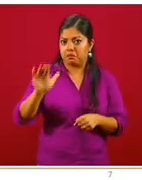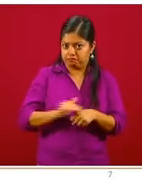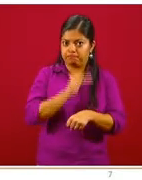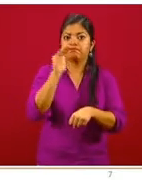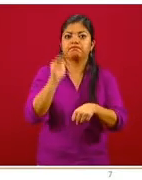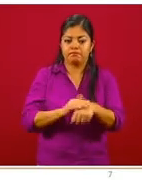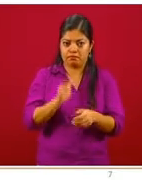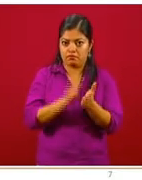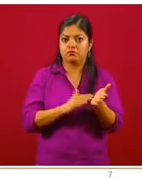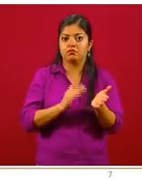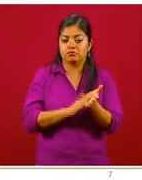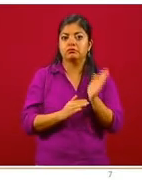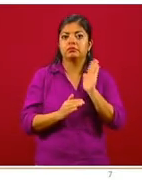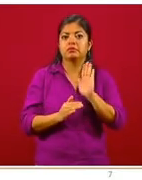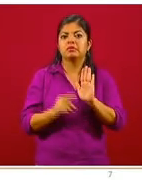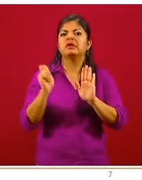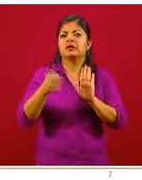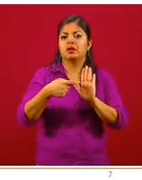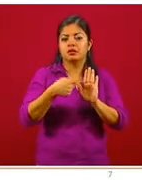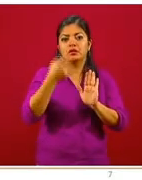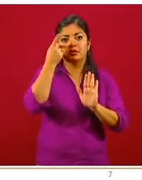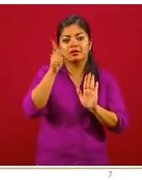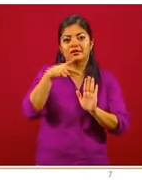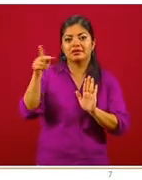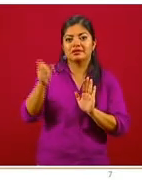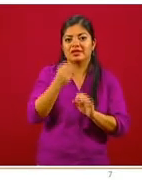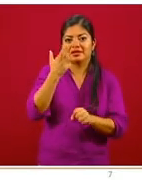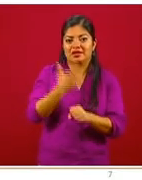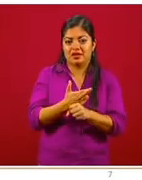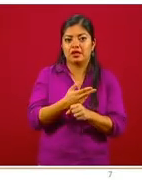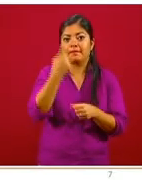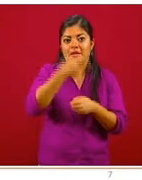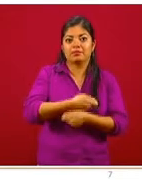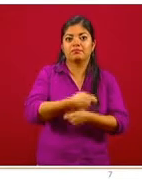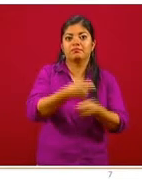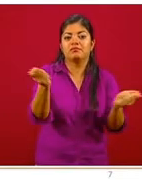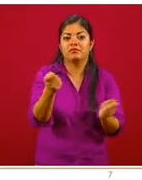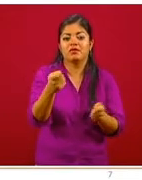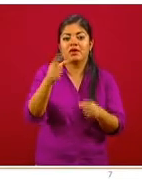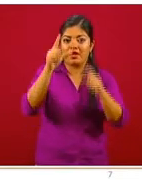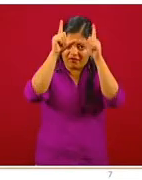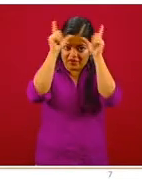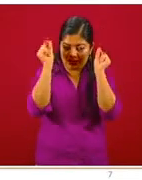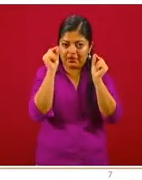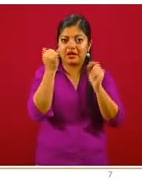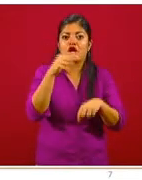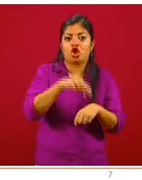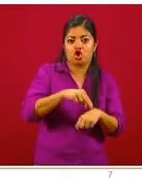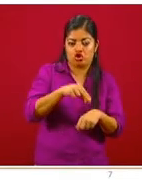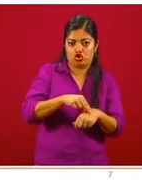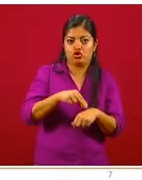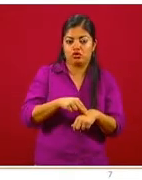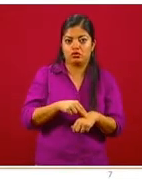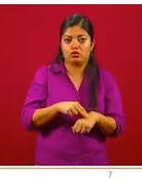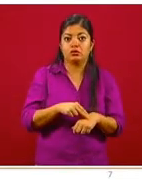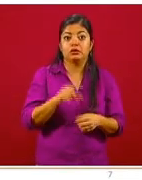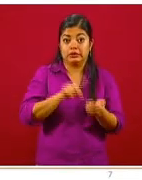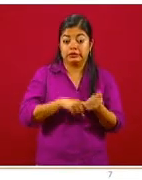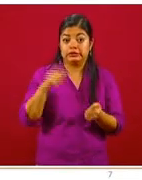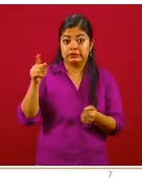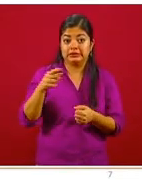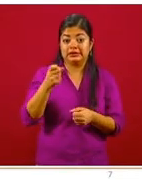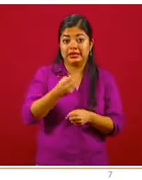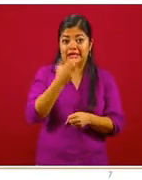This document has already been approved, and it was put out by the Ministry of Health and put out by medical and nursing staff.